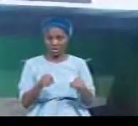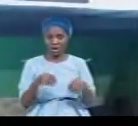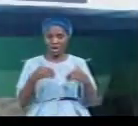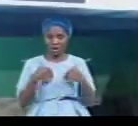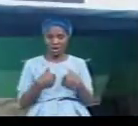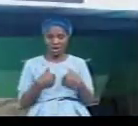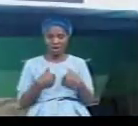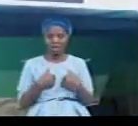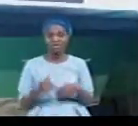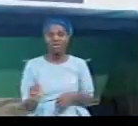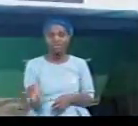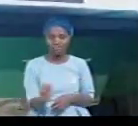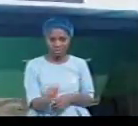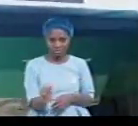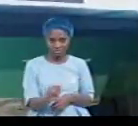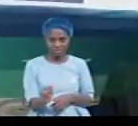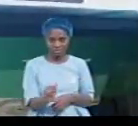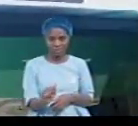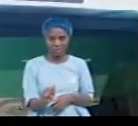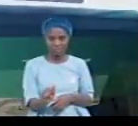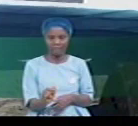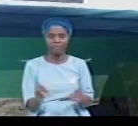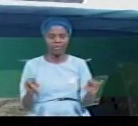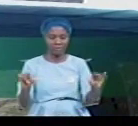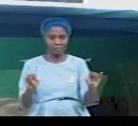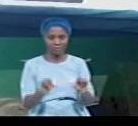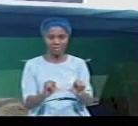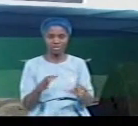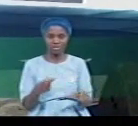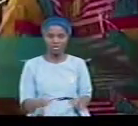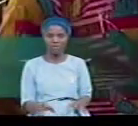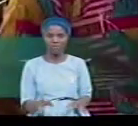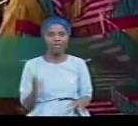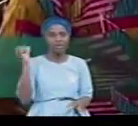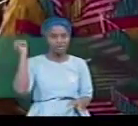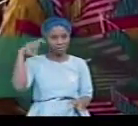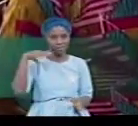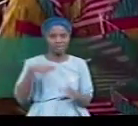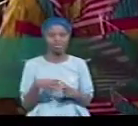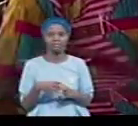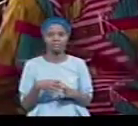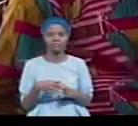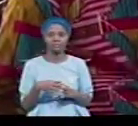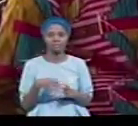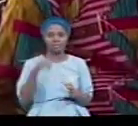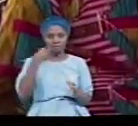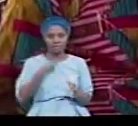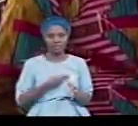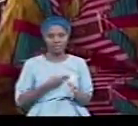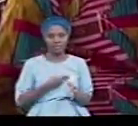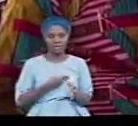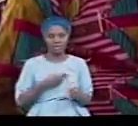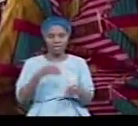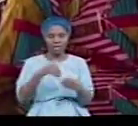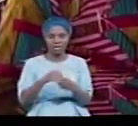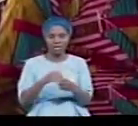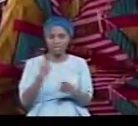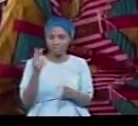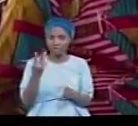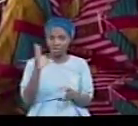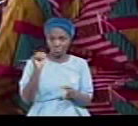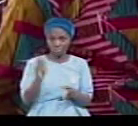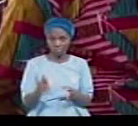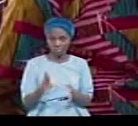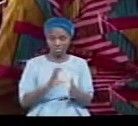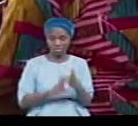the same measure of grace. It tells us in 2 Corinthians chapter